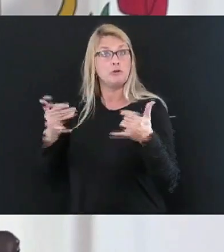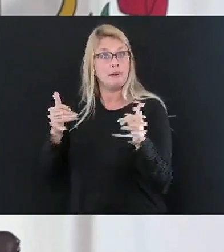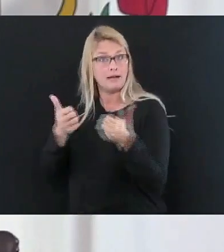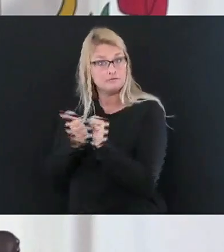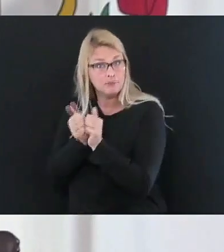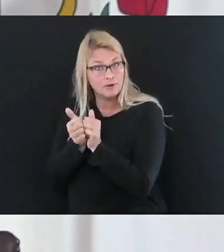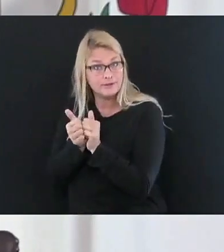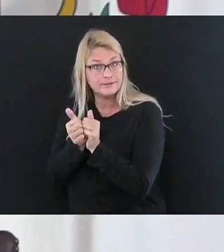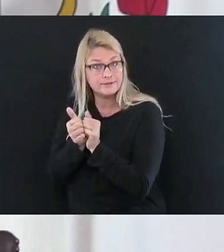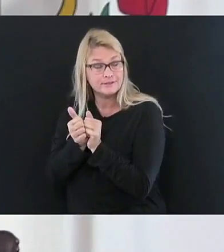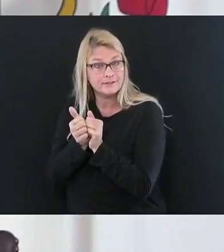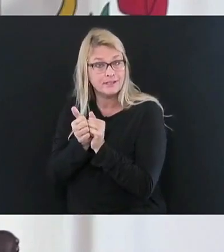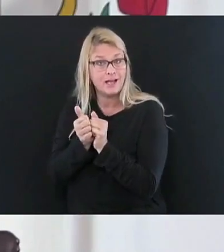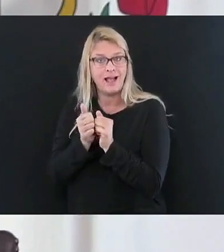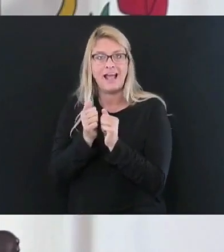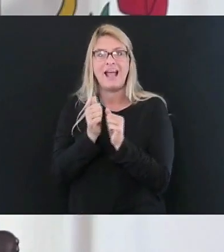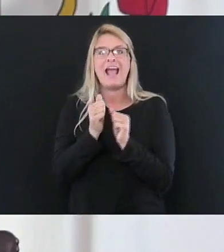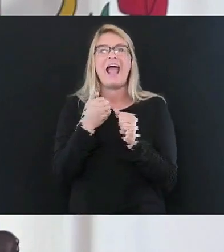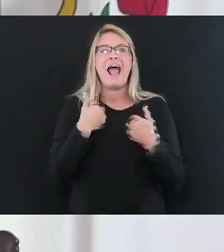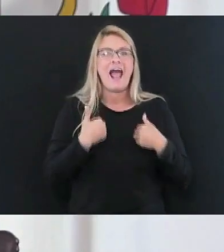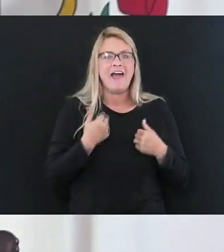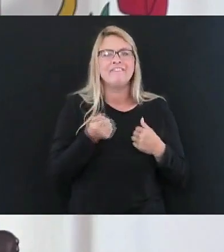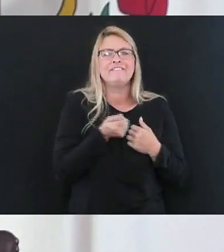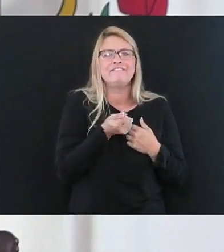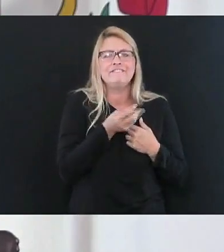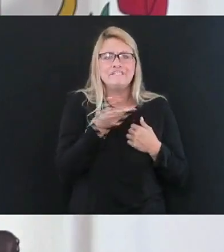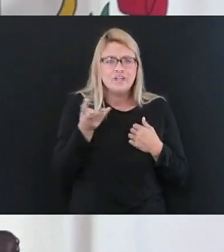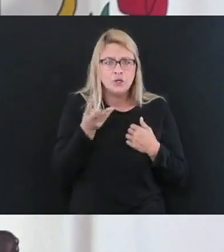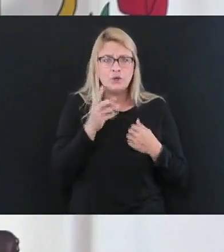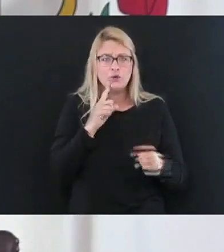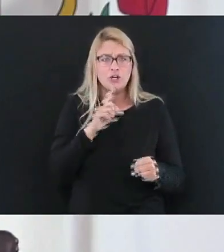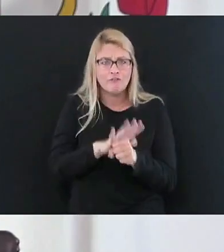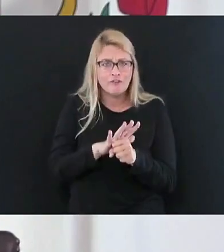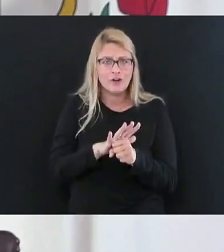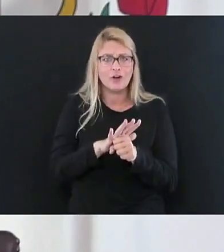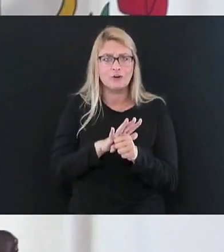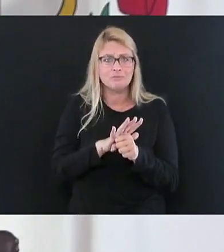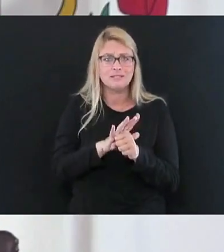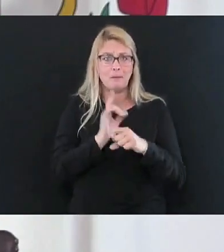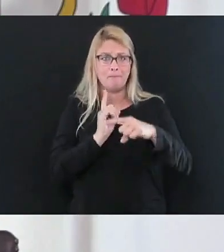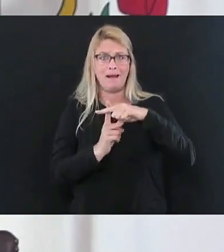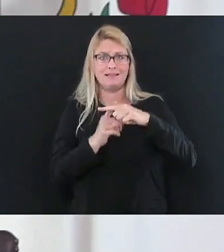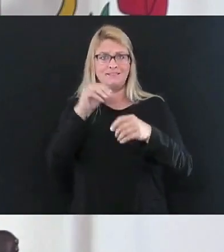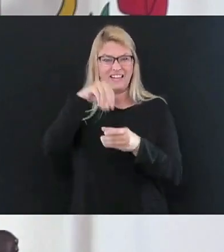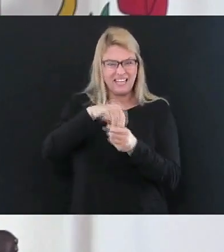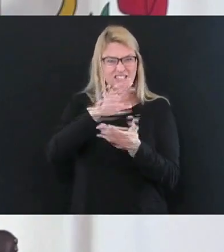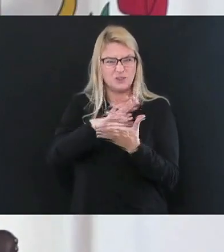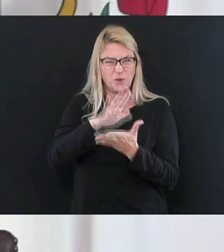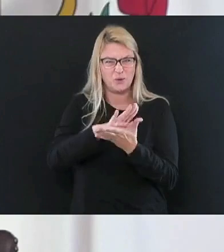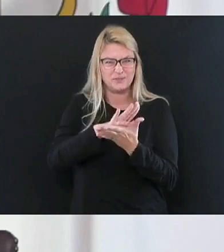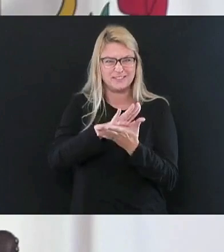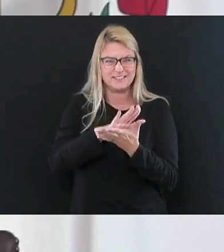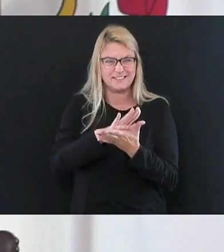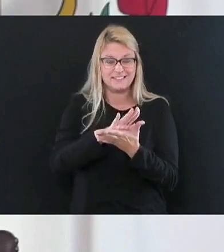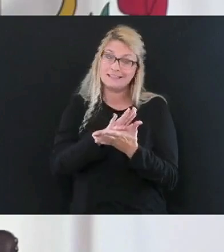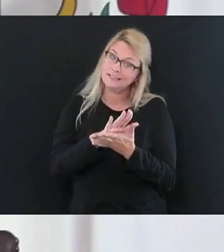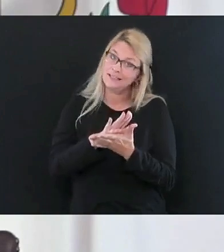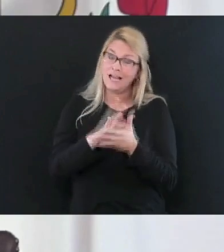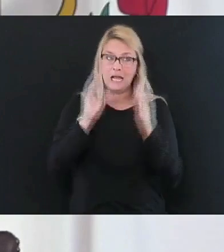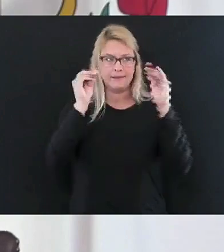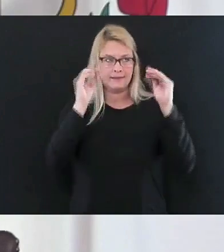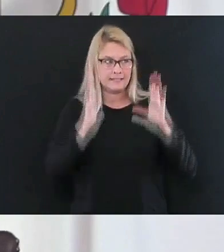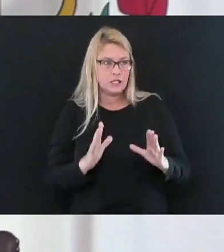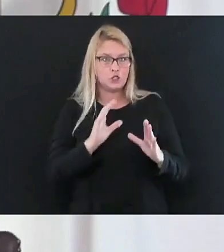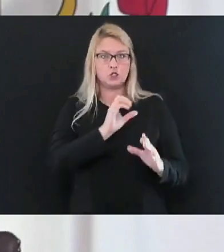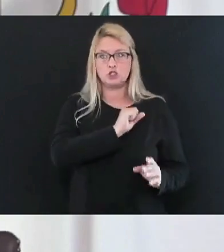yet we have very, very few confirmed cases in our schools. And from the standpoint of the teachers